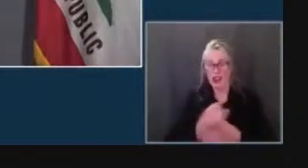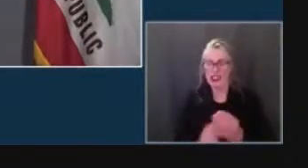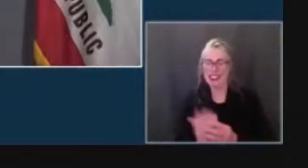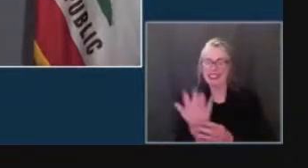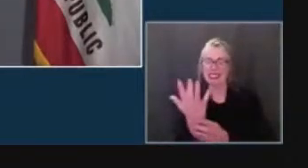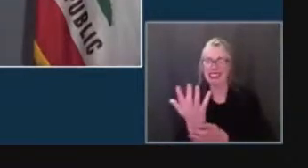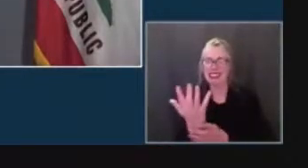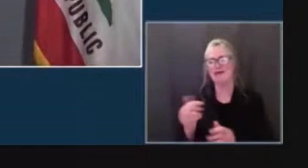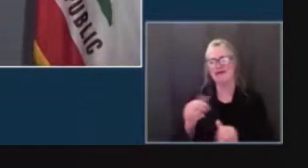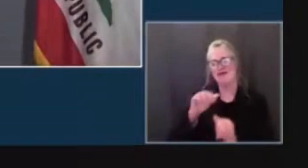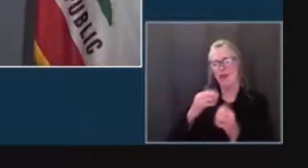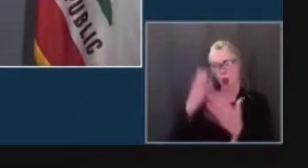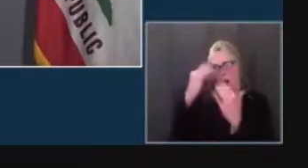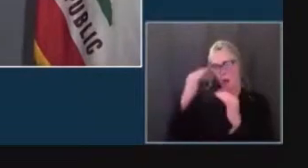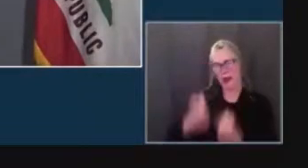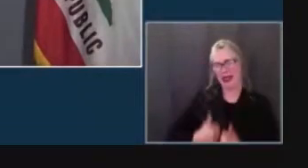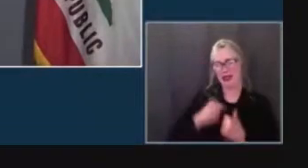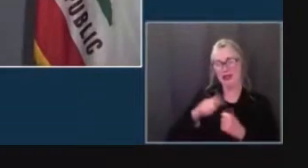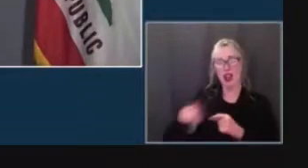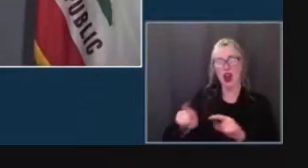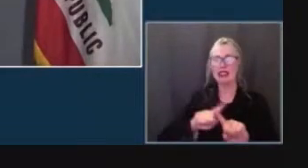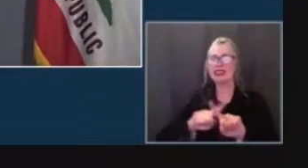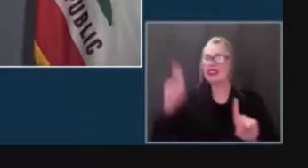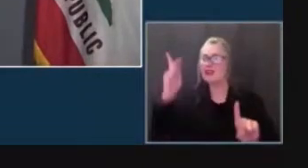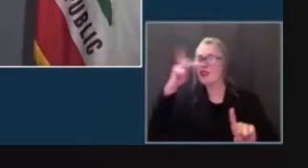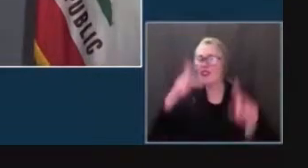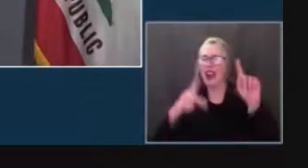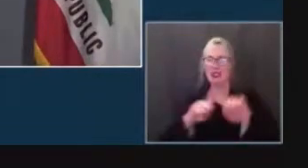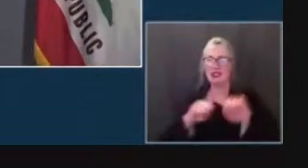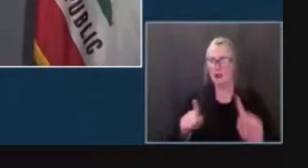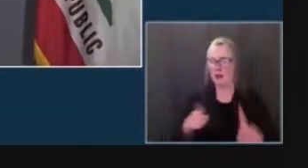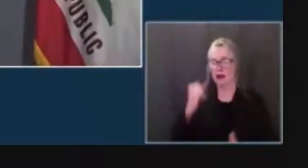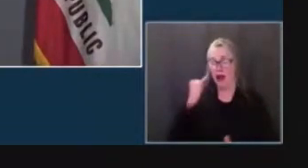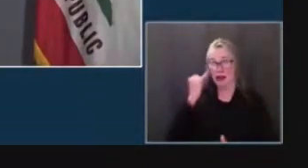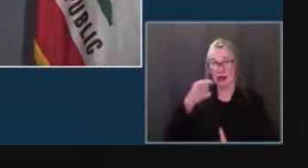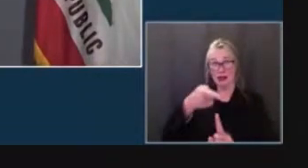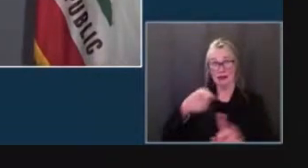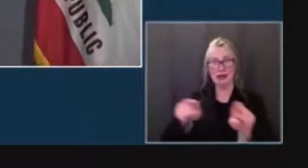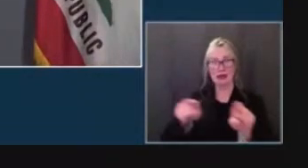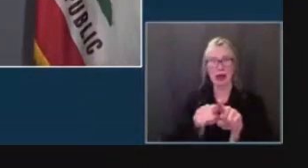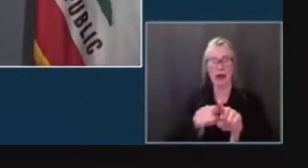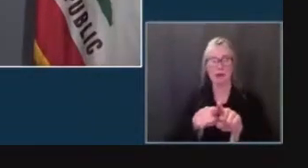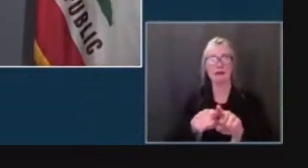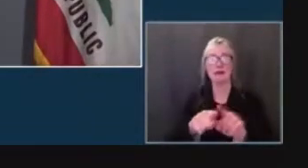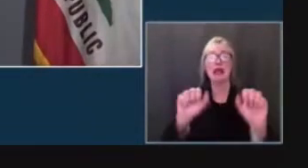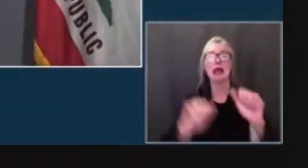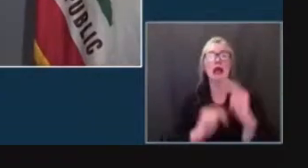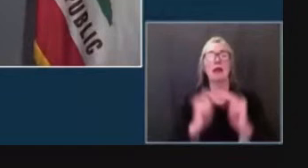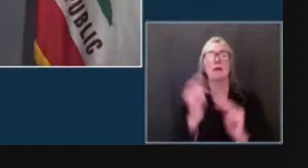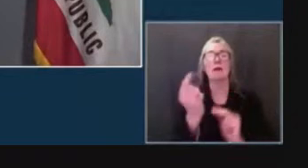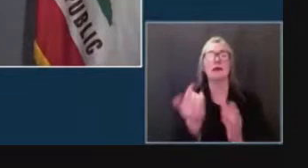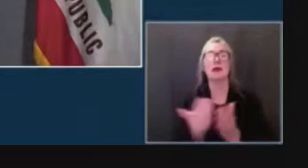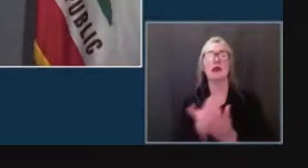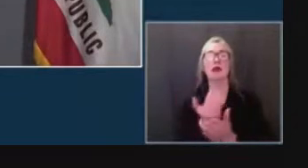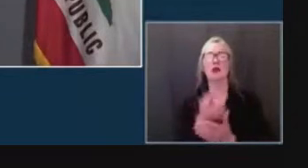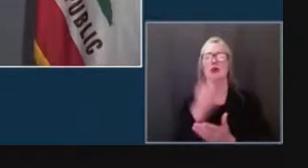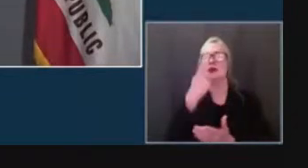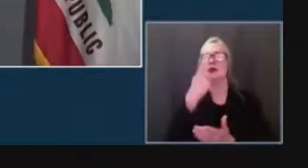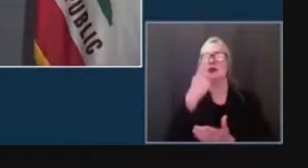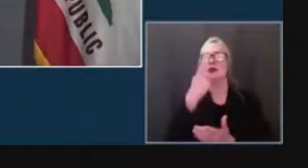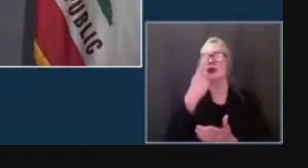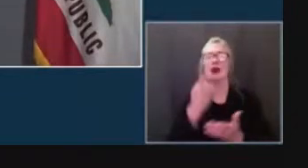different philosophers, but the settlement is the same. We have a chance to build something new from the chaos of